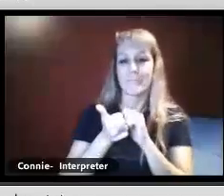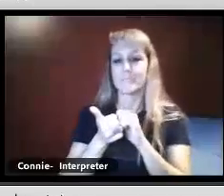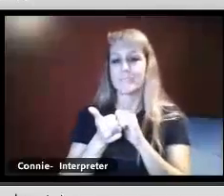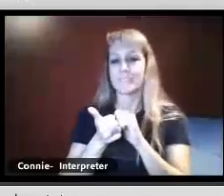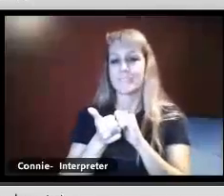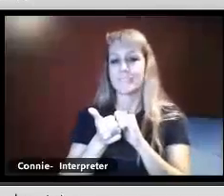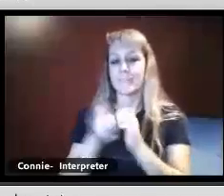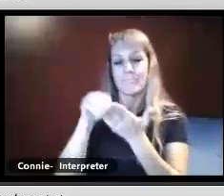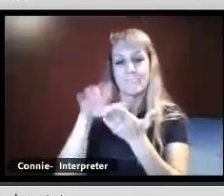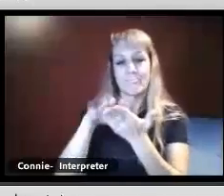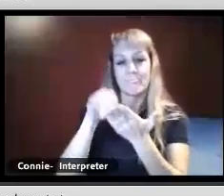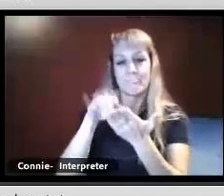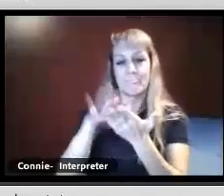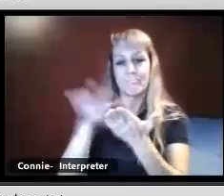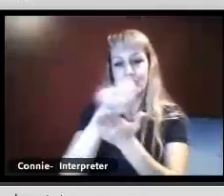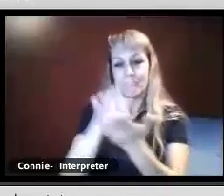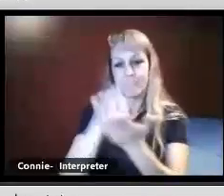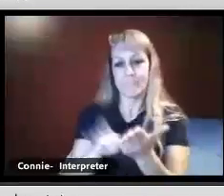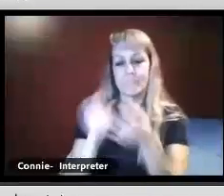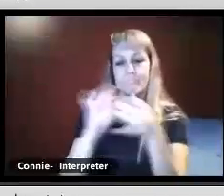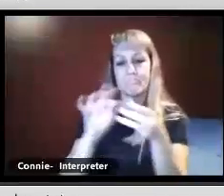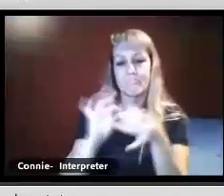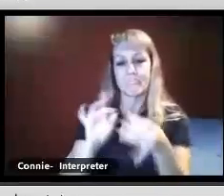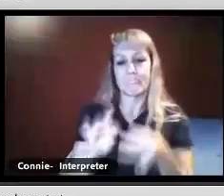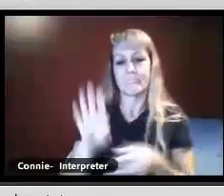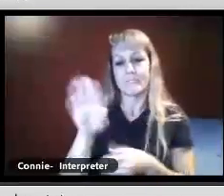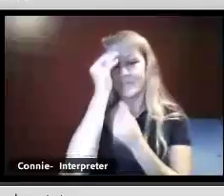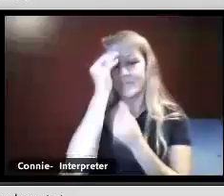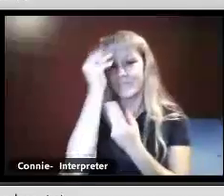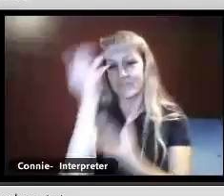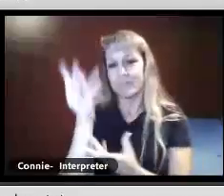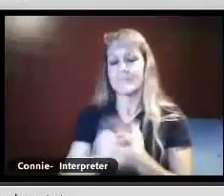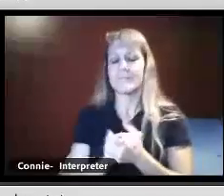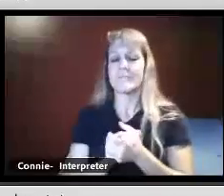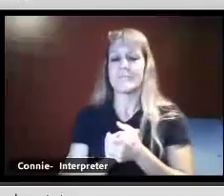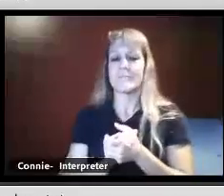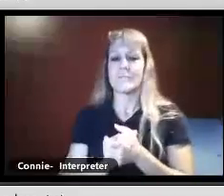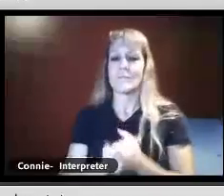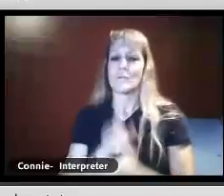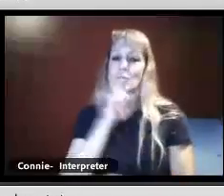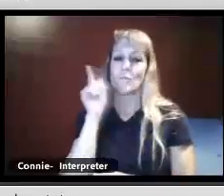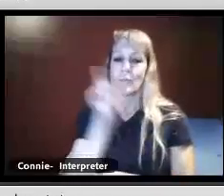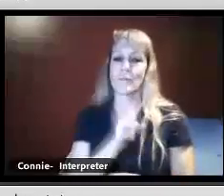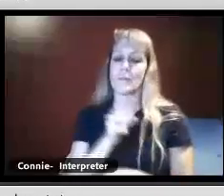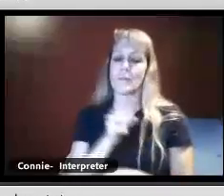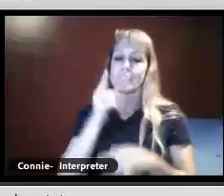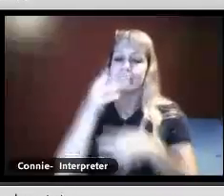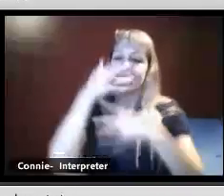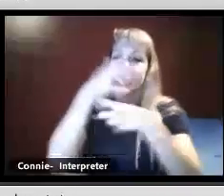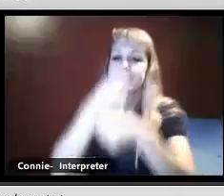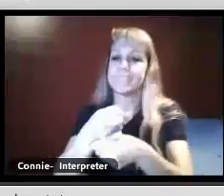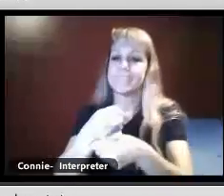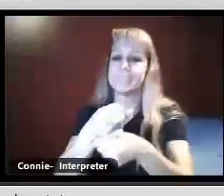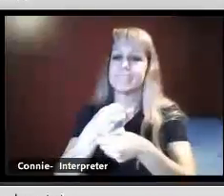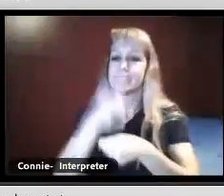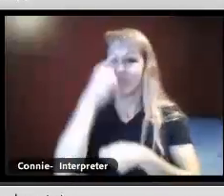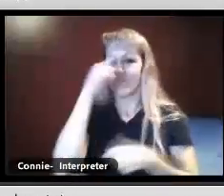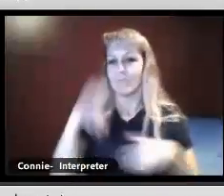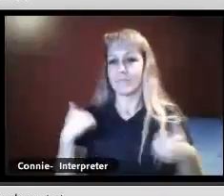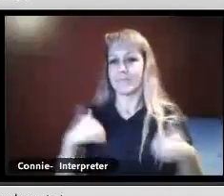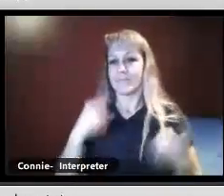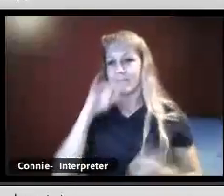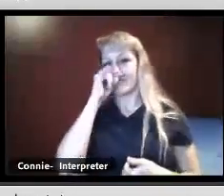annotated their various materials here is really appealing for younger kids. Actually,